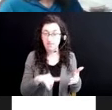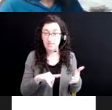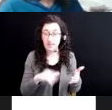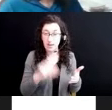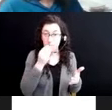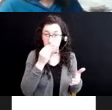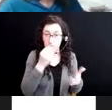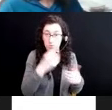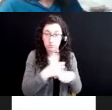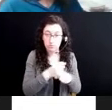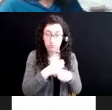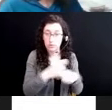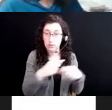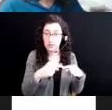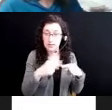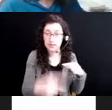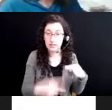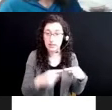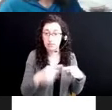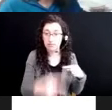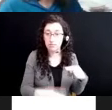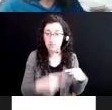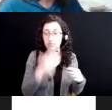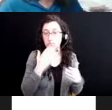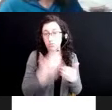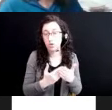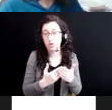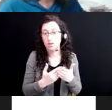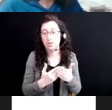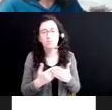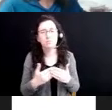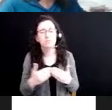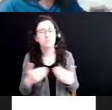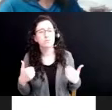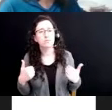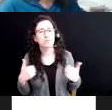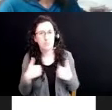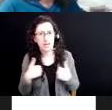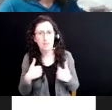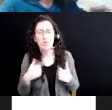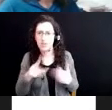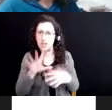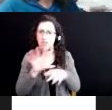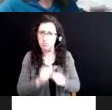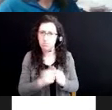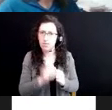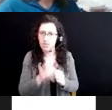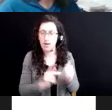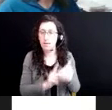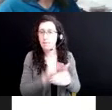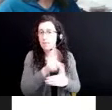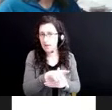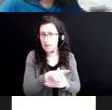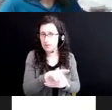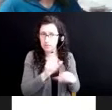year, that's adequate. Wildlife are adapted to these native plants and are obtaining their food